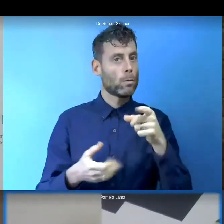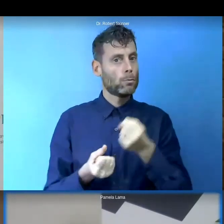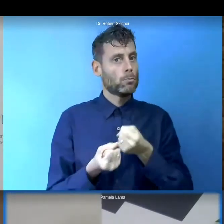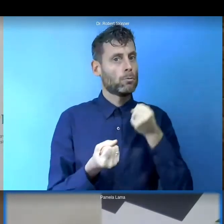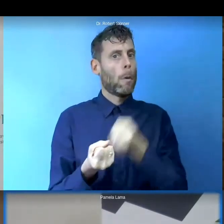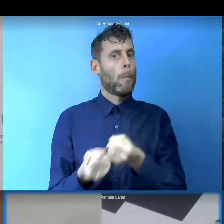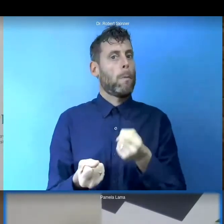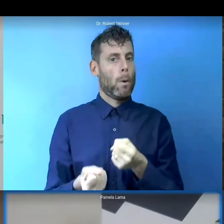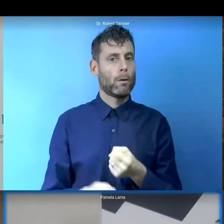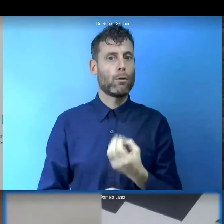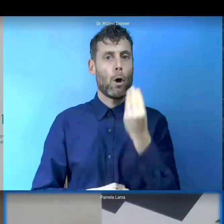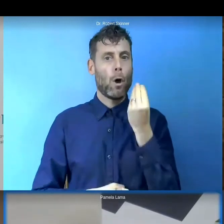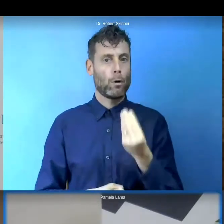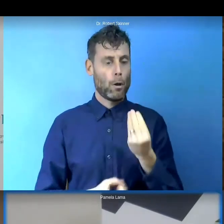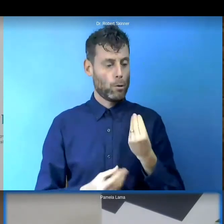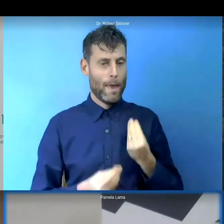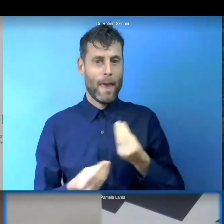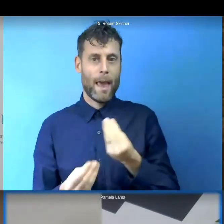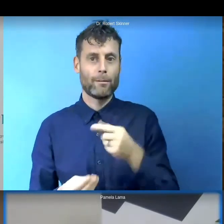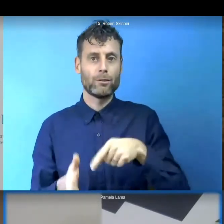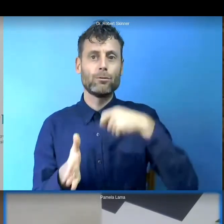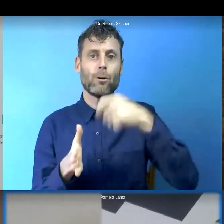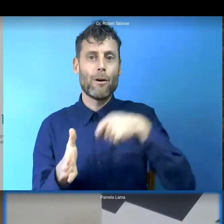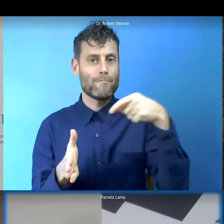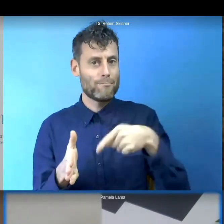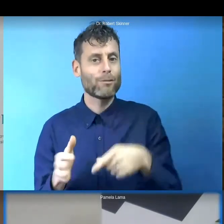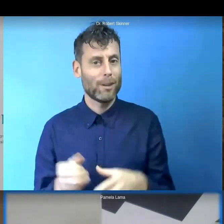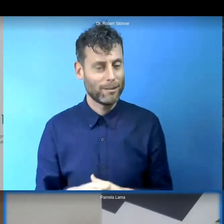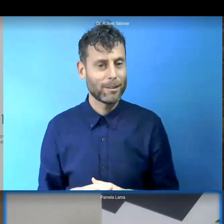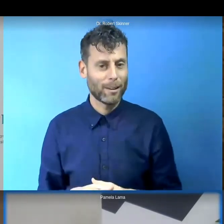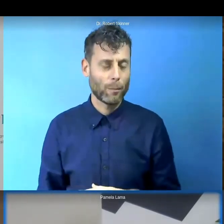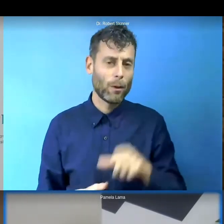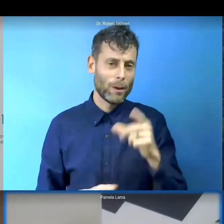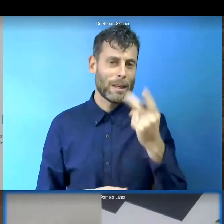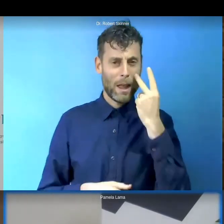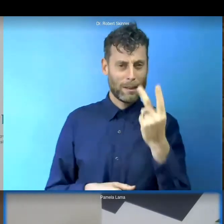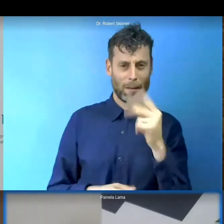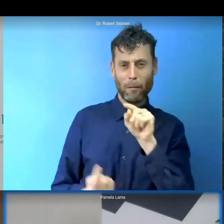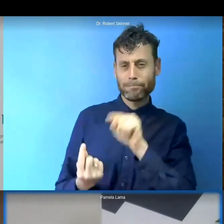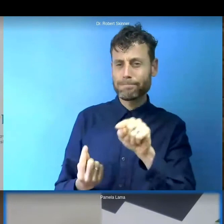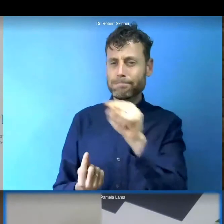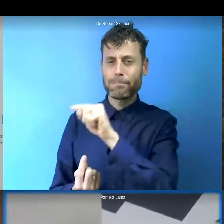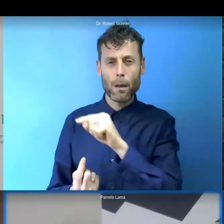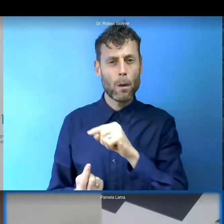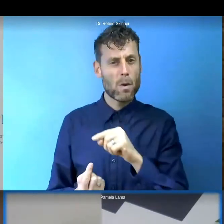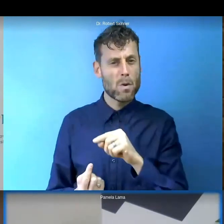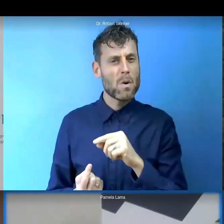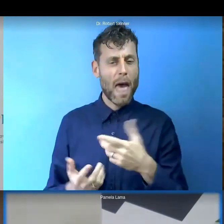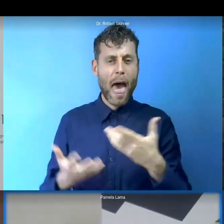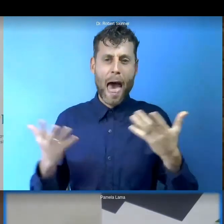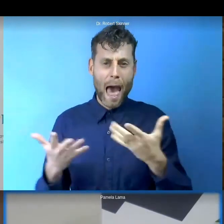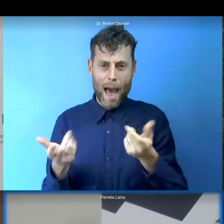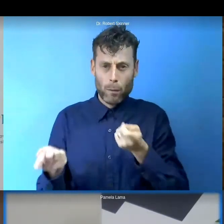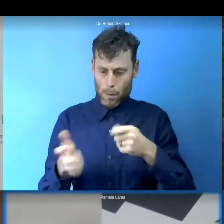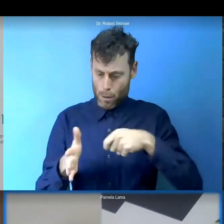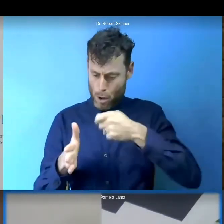terms, sectors that has been particularly suffering from the actual situation. So